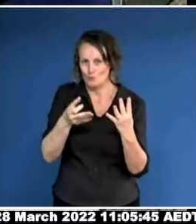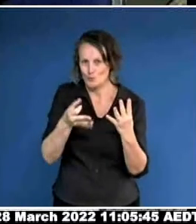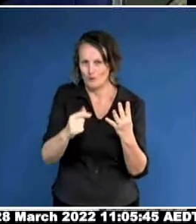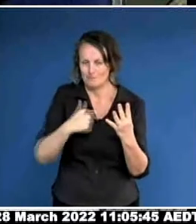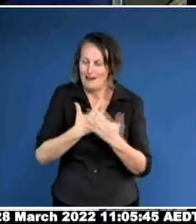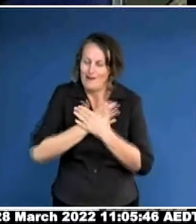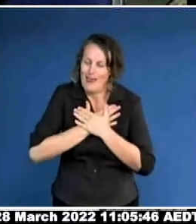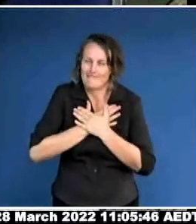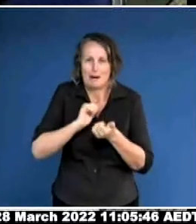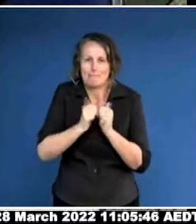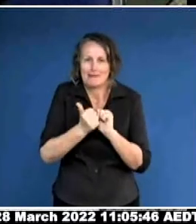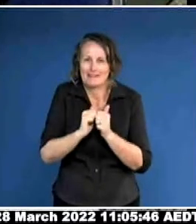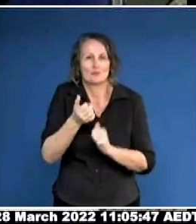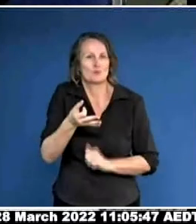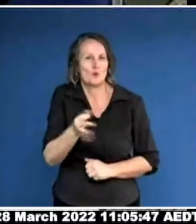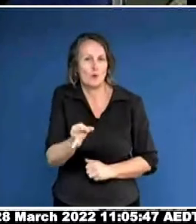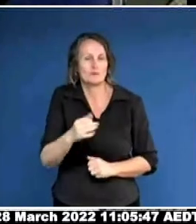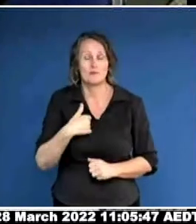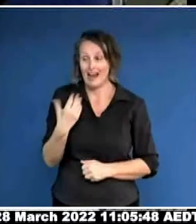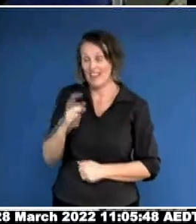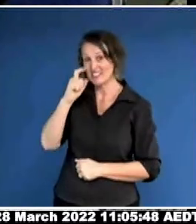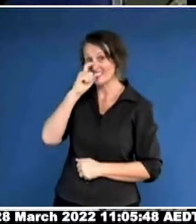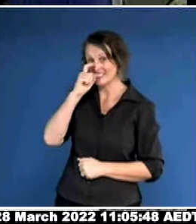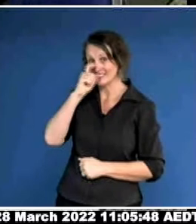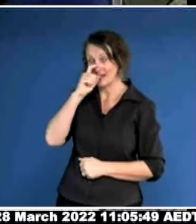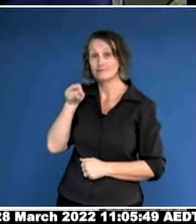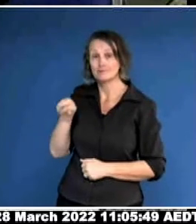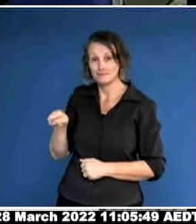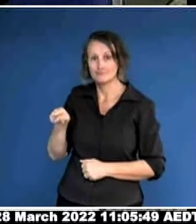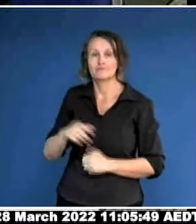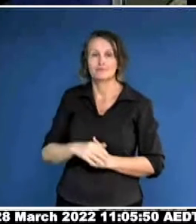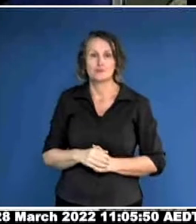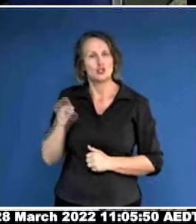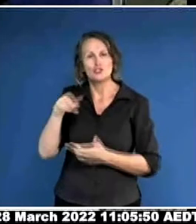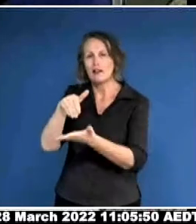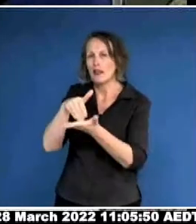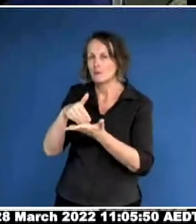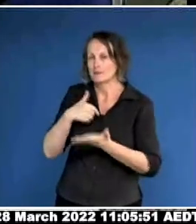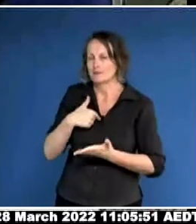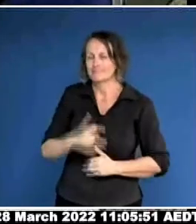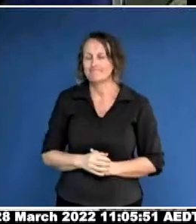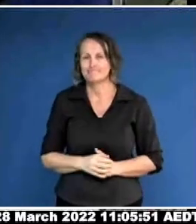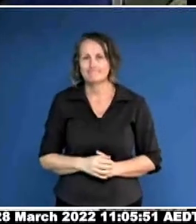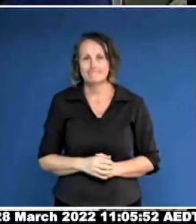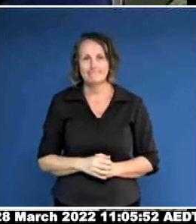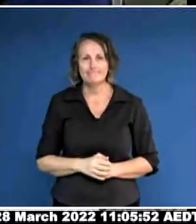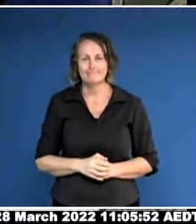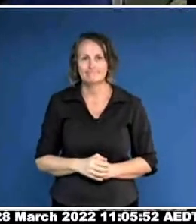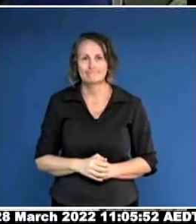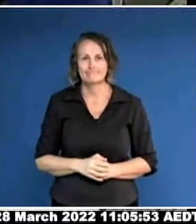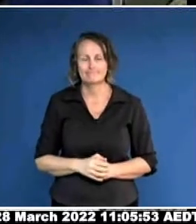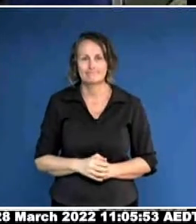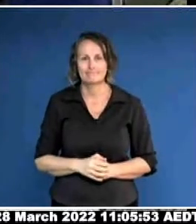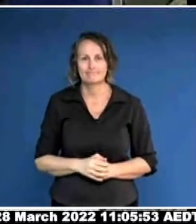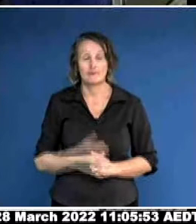I have a sister. I call her Shaniqua, and she helps me out. My mum was the only